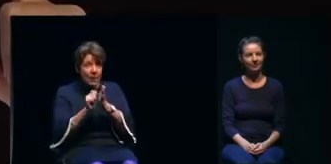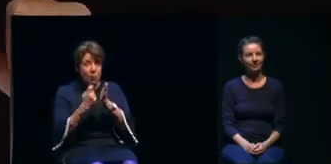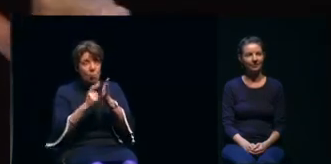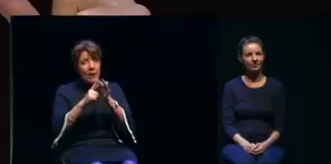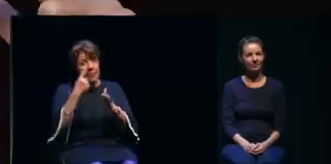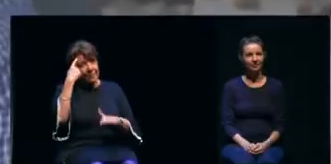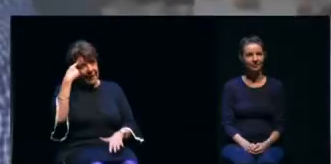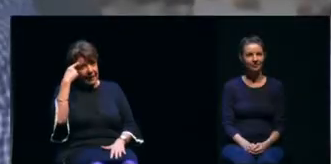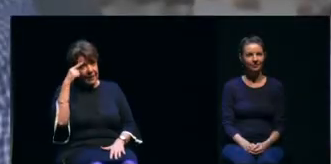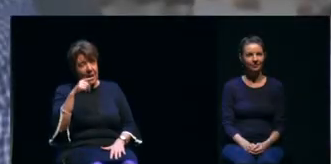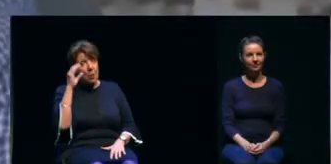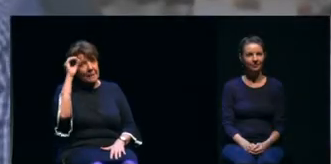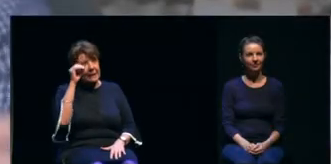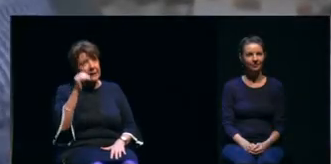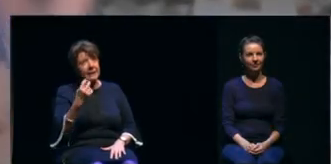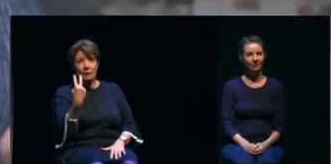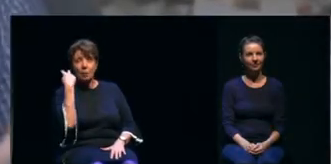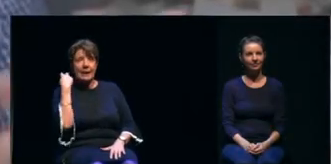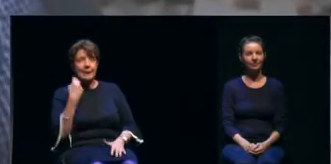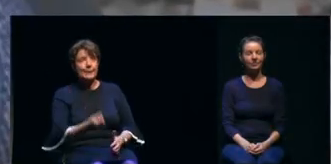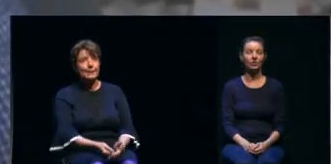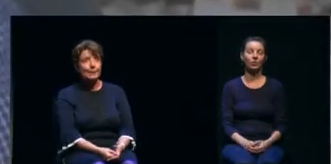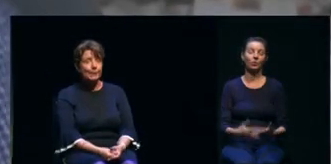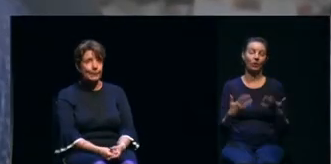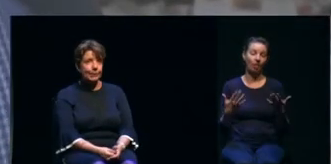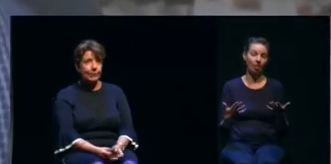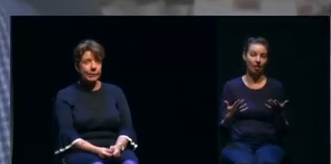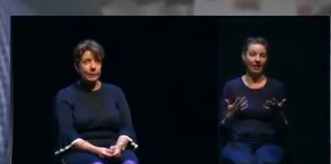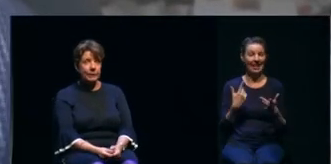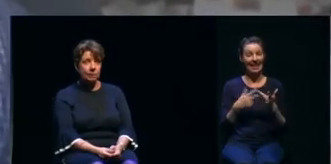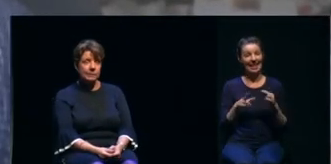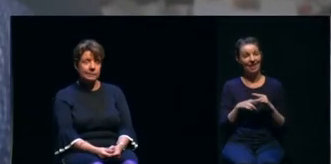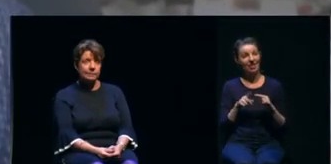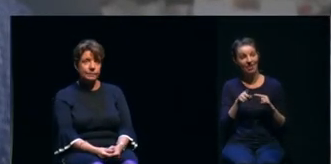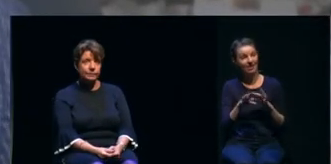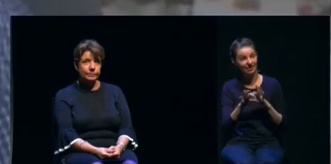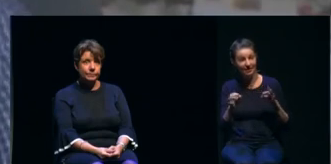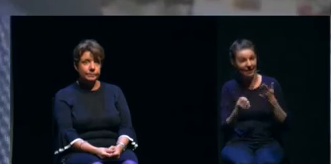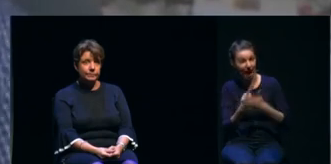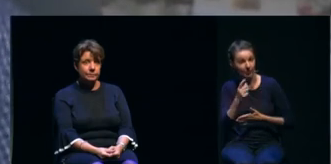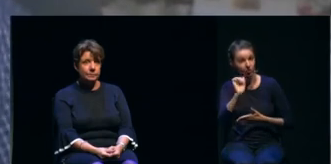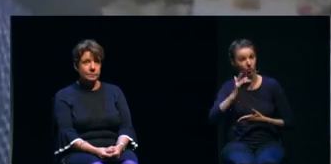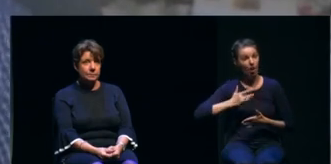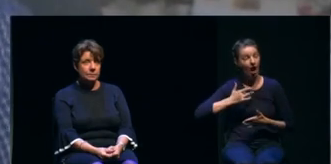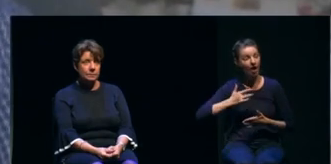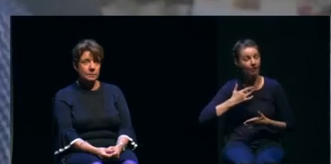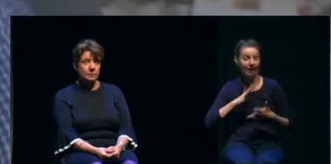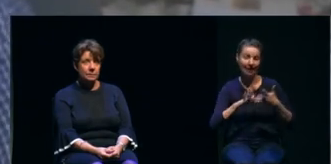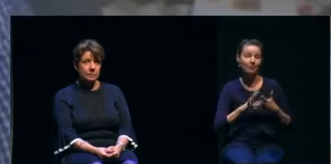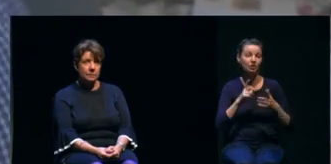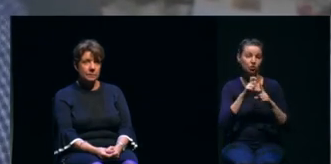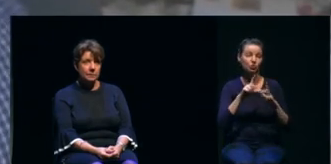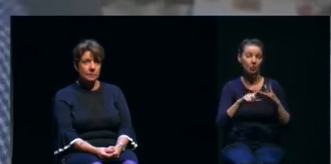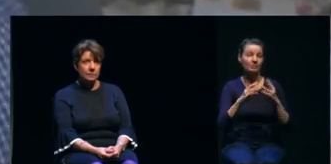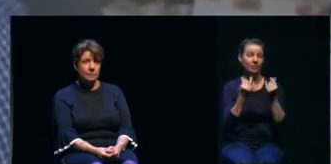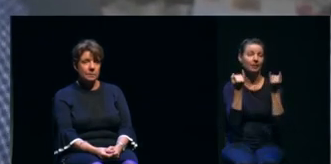that opinion? Oh, God, I mean, did this happen? If you're not doing that all the way through your life, then you're doing something wrong. Like, kind of,